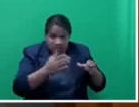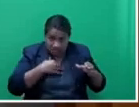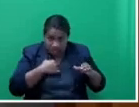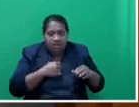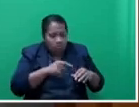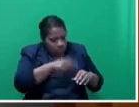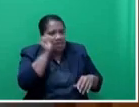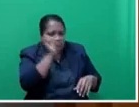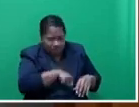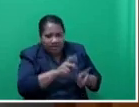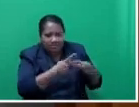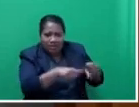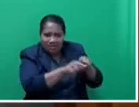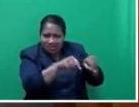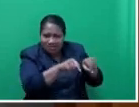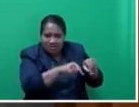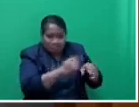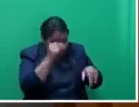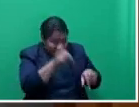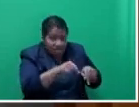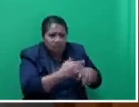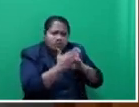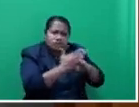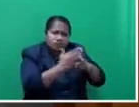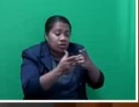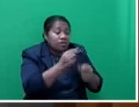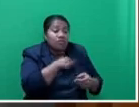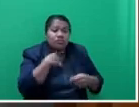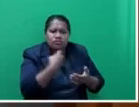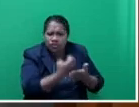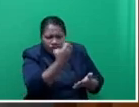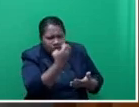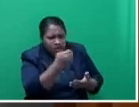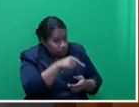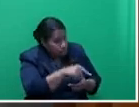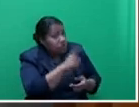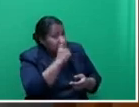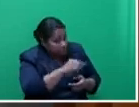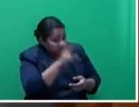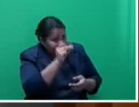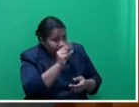It must be there, or working together with the Ministry of Economy to be able to